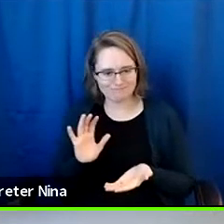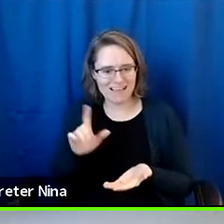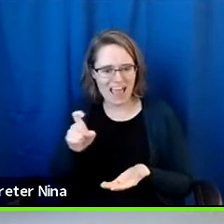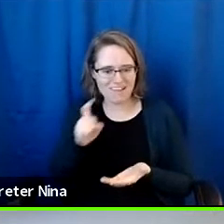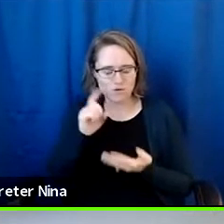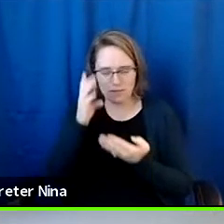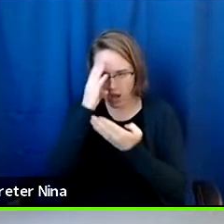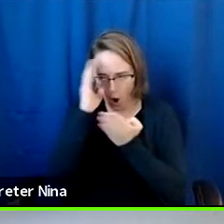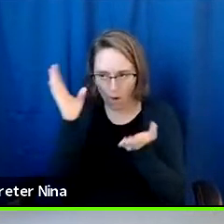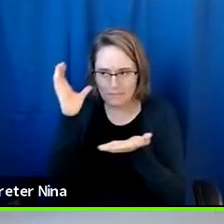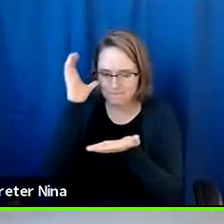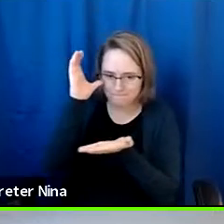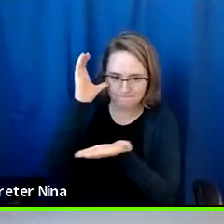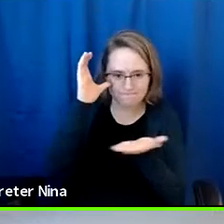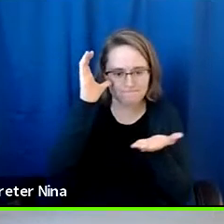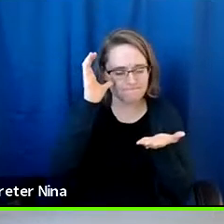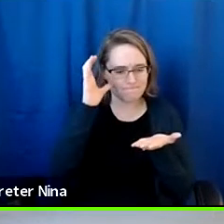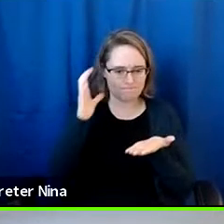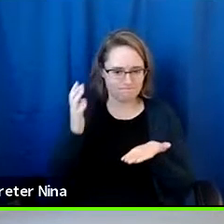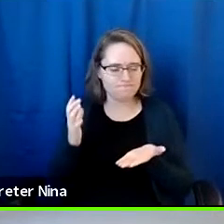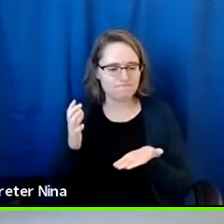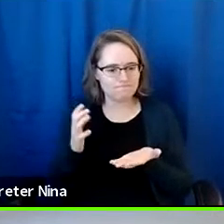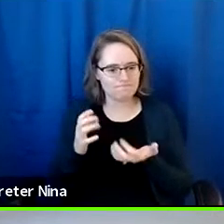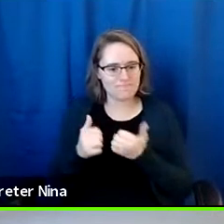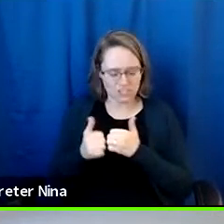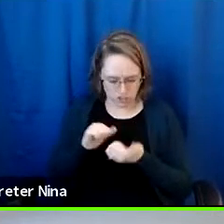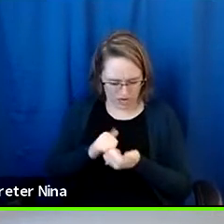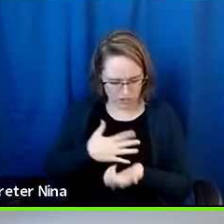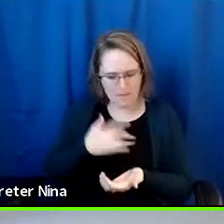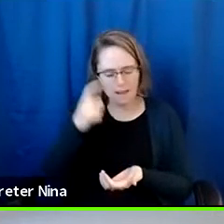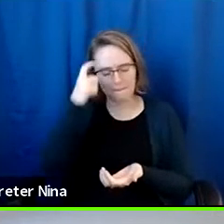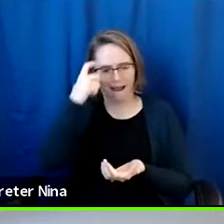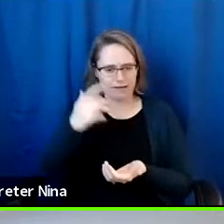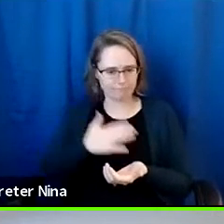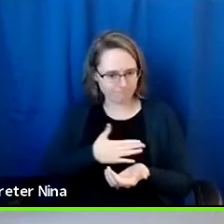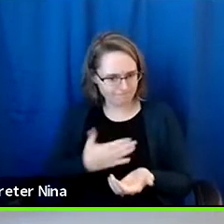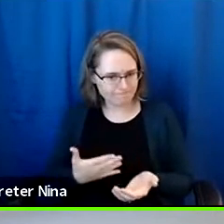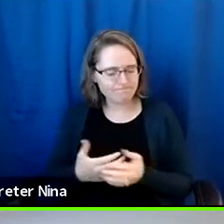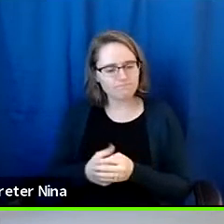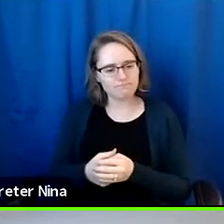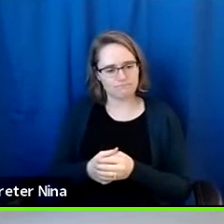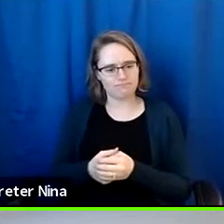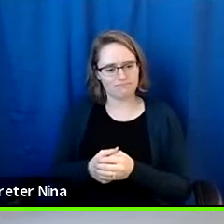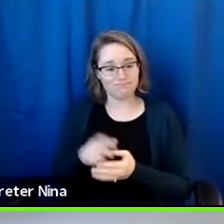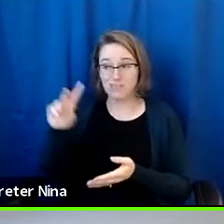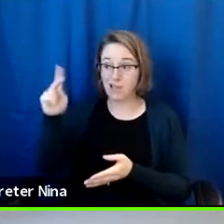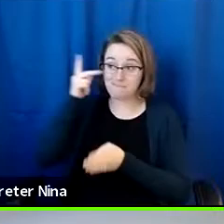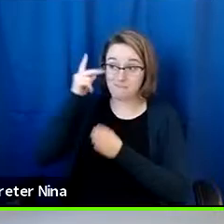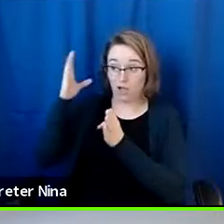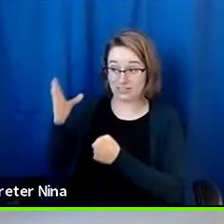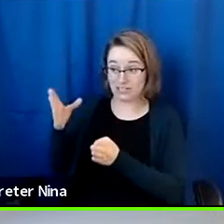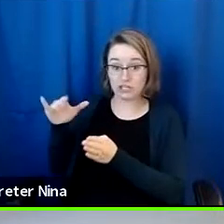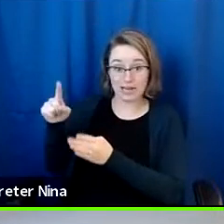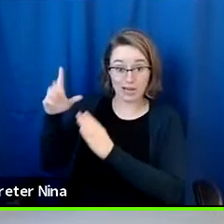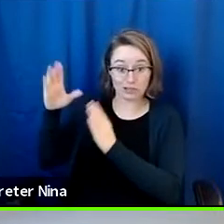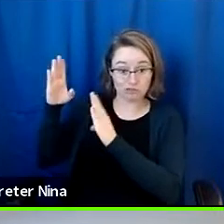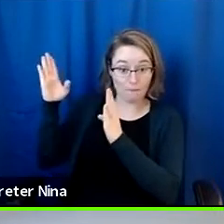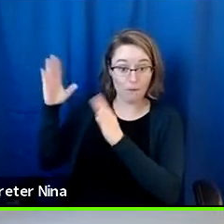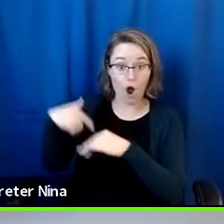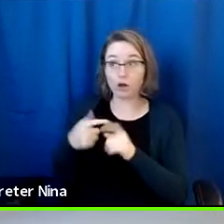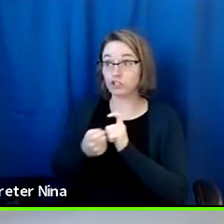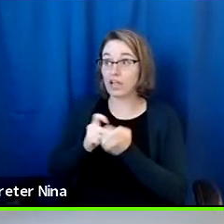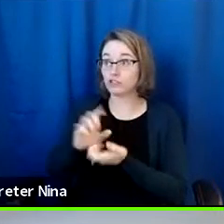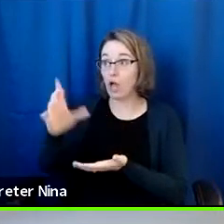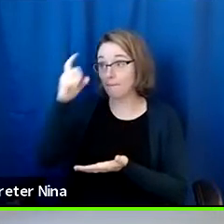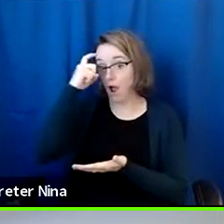to hearing and listening and changing your mind. Folks will, you know, politicians get in trouble. Oh, they changed their mind.